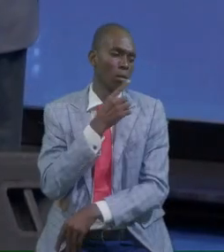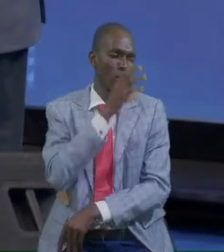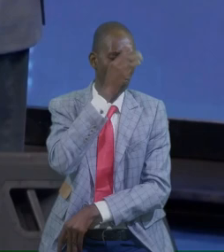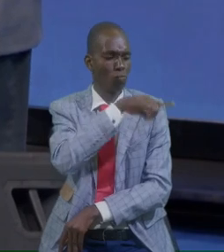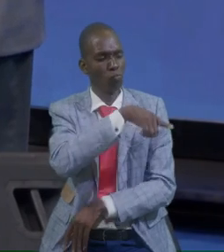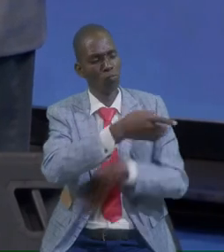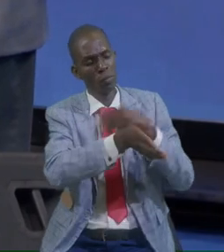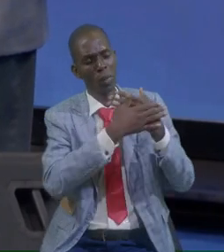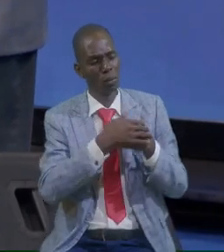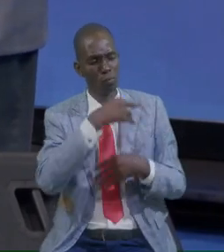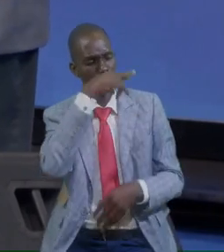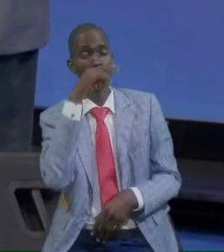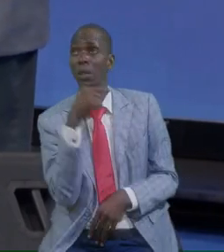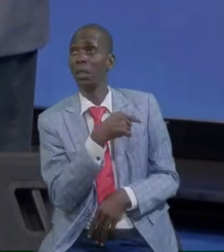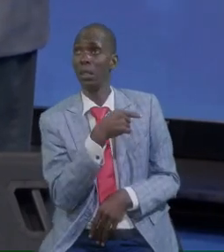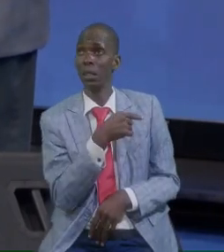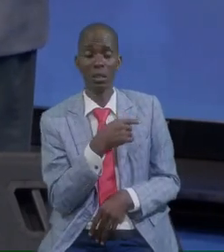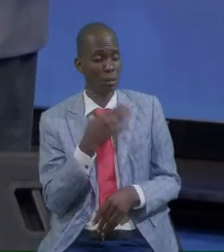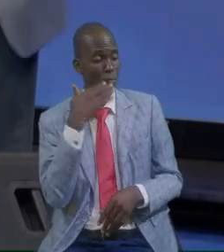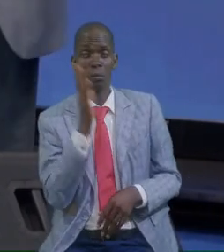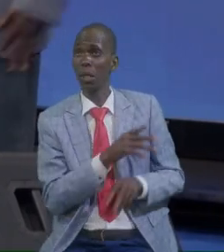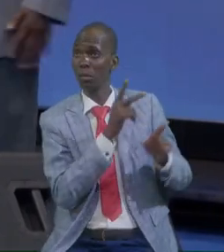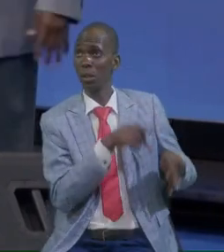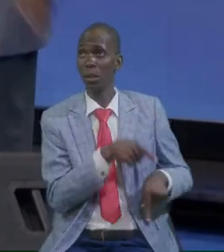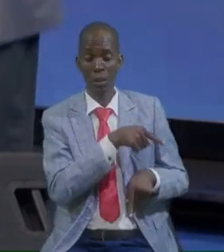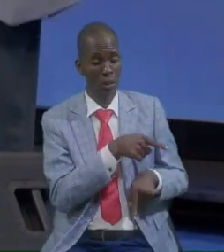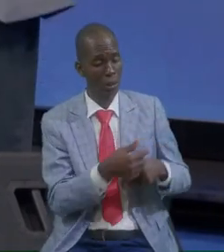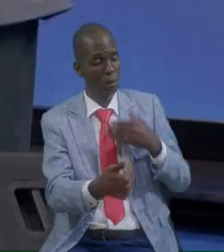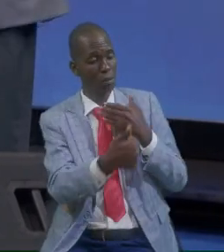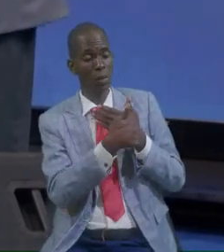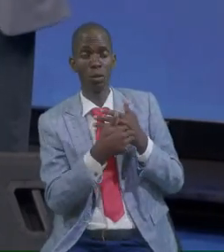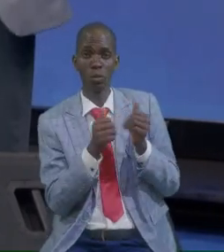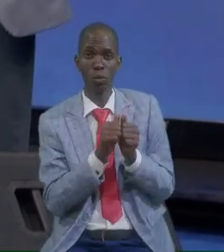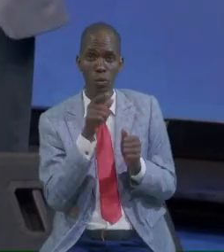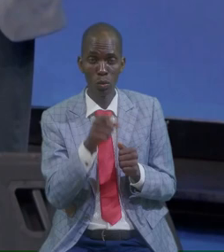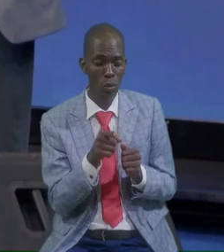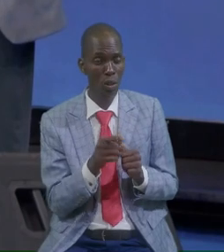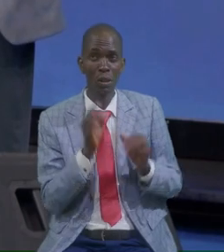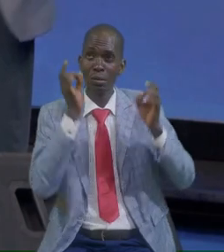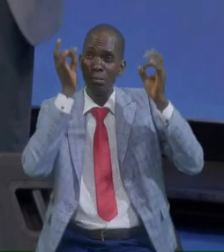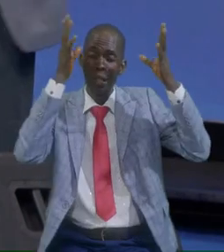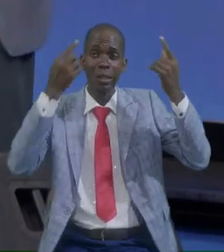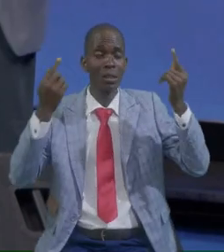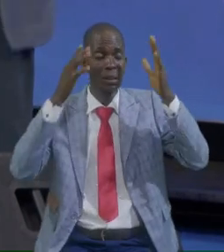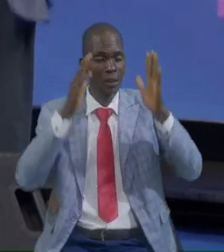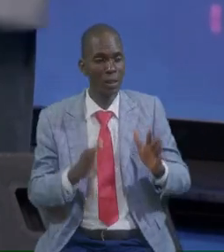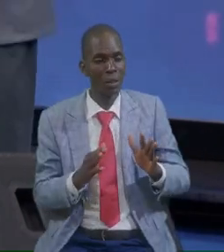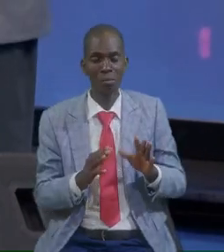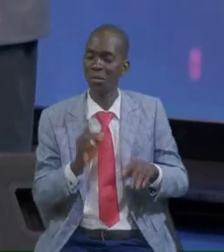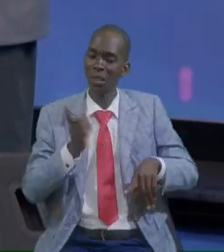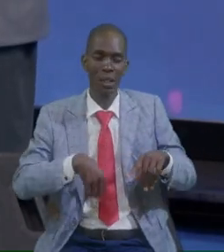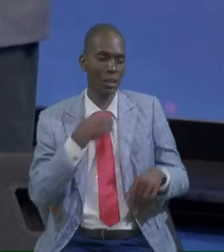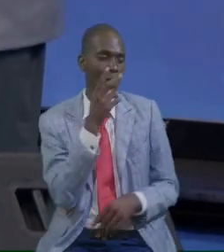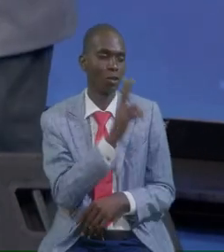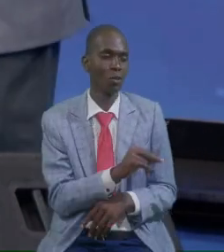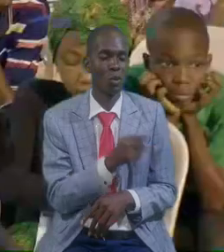a criminal, an evil person, a terrible sinner, the mediator, I said, I have